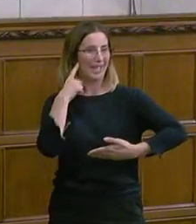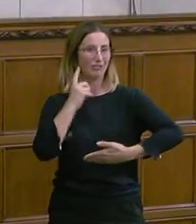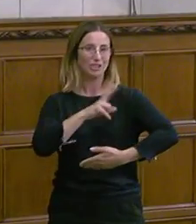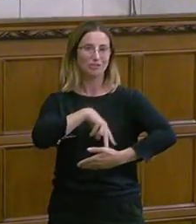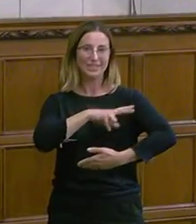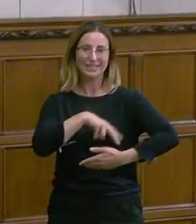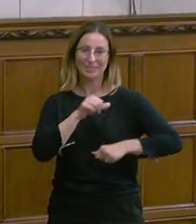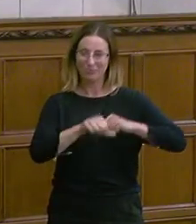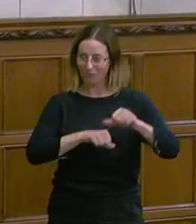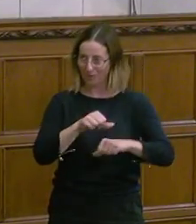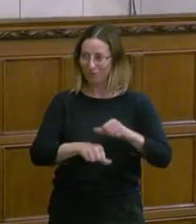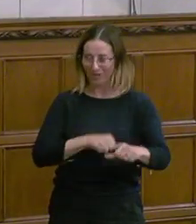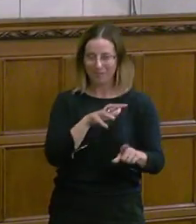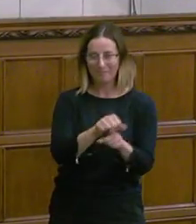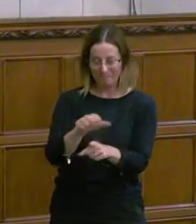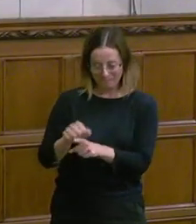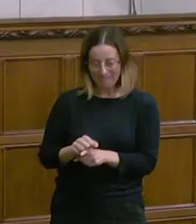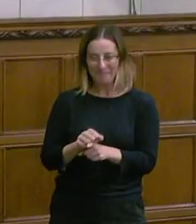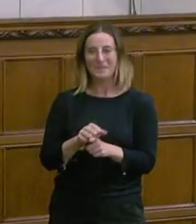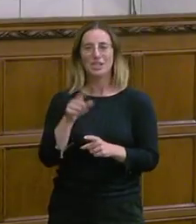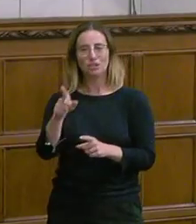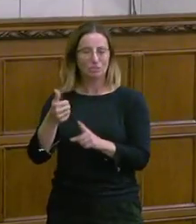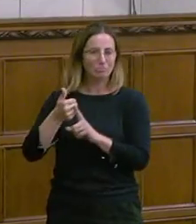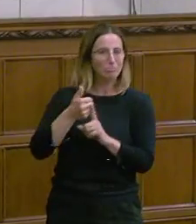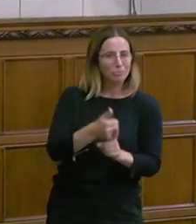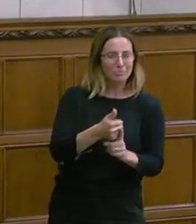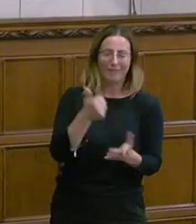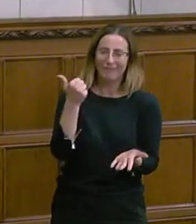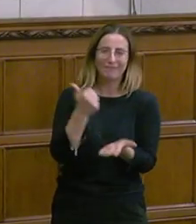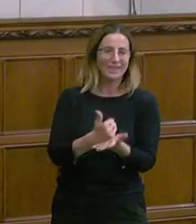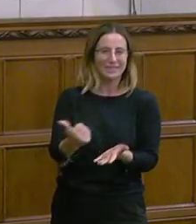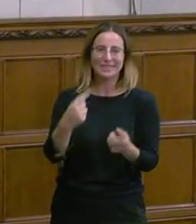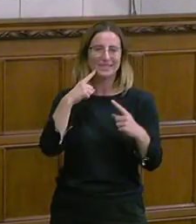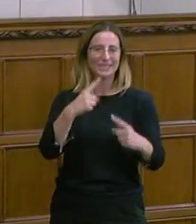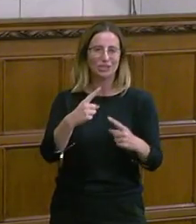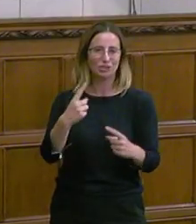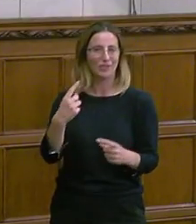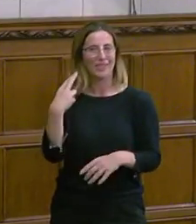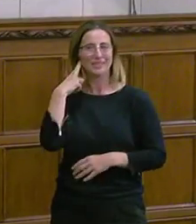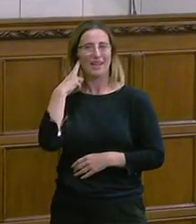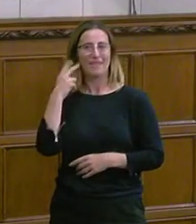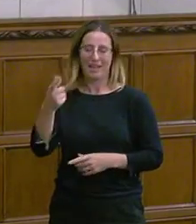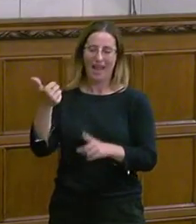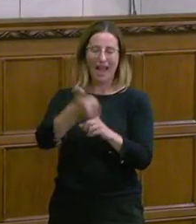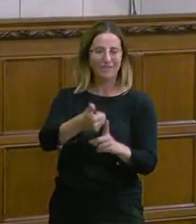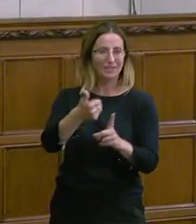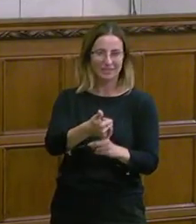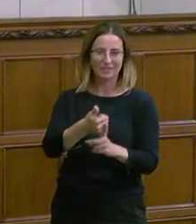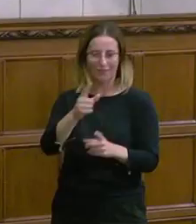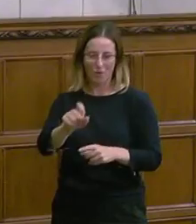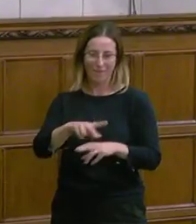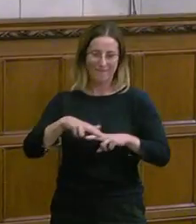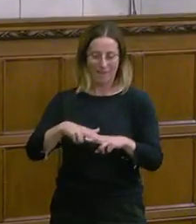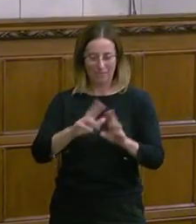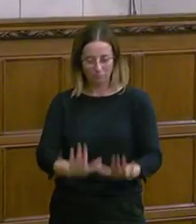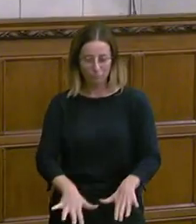she describes as a fantastic teacher of the deaf who acted as an advocate for the family as Daniel grew up. He has been able to